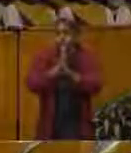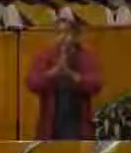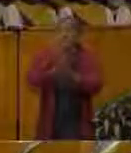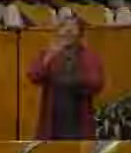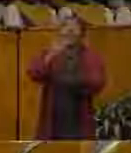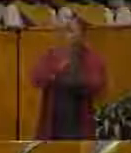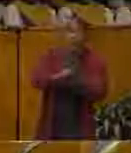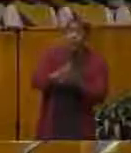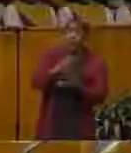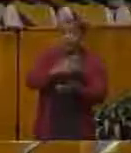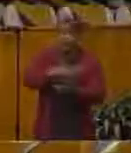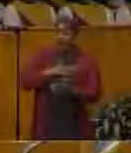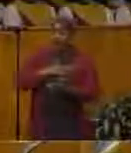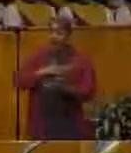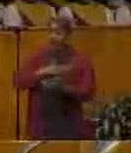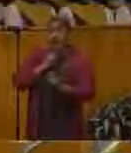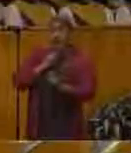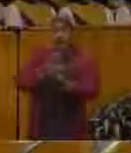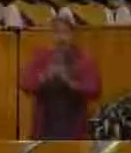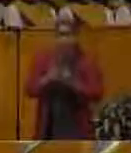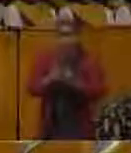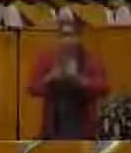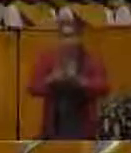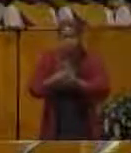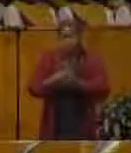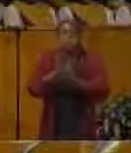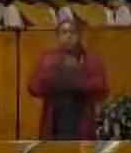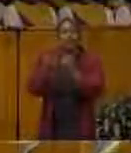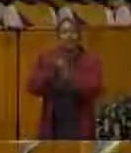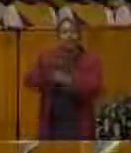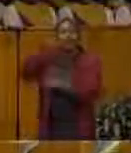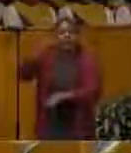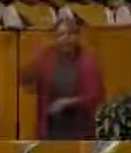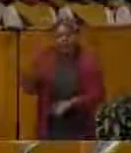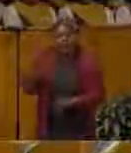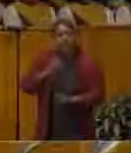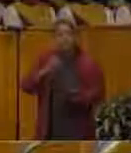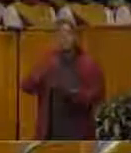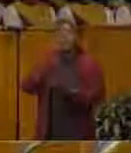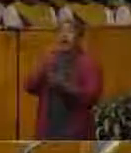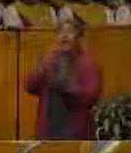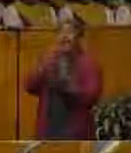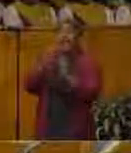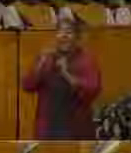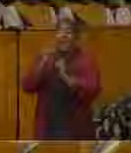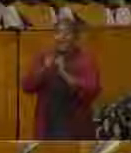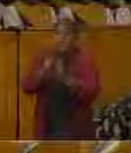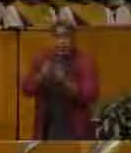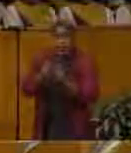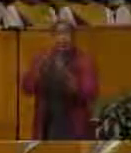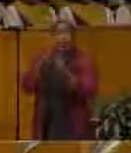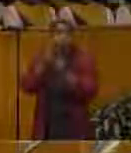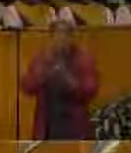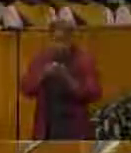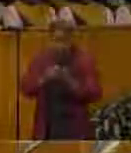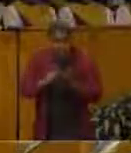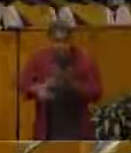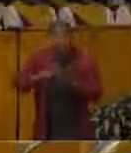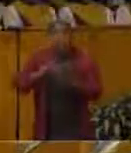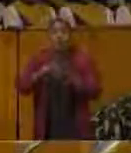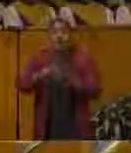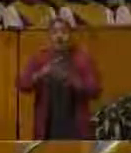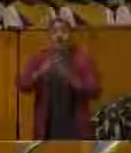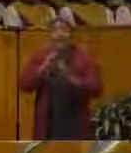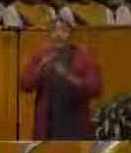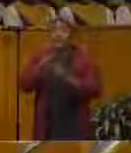That it is my giving that shows my godliness. It's my giving that governs my finances. It's my giving that